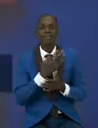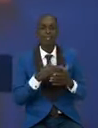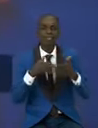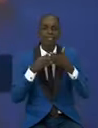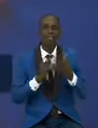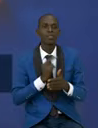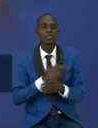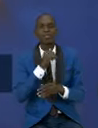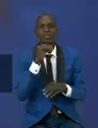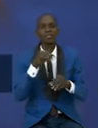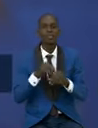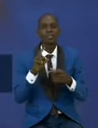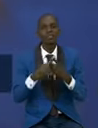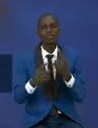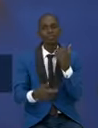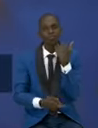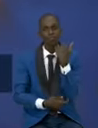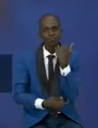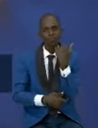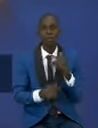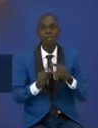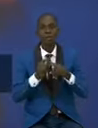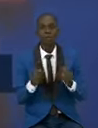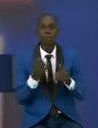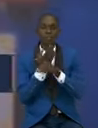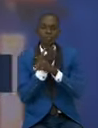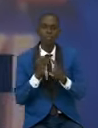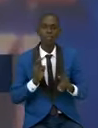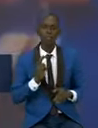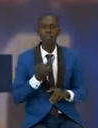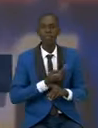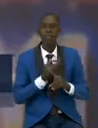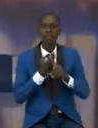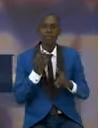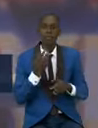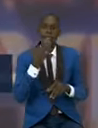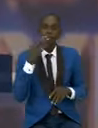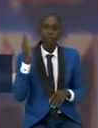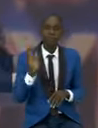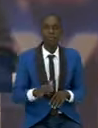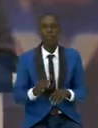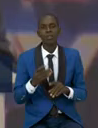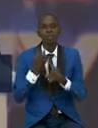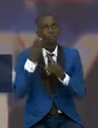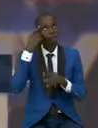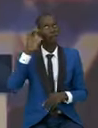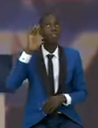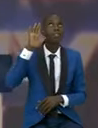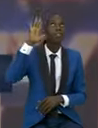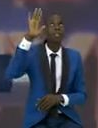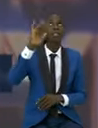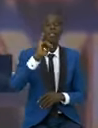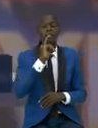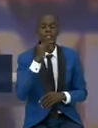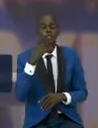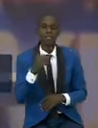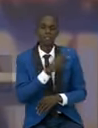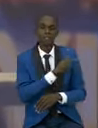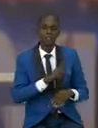not into temptation, but deliver us from evil. For thine is the